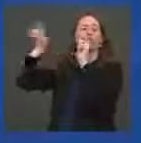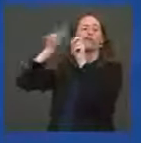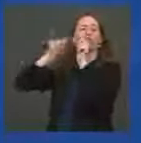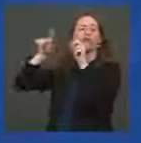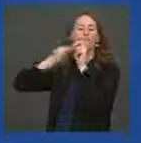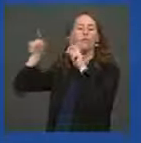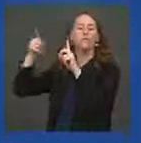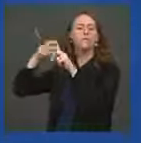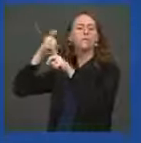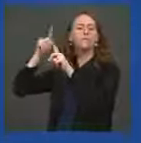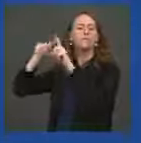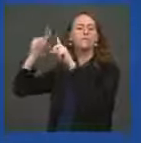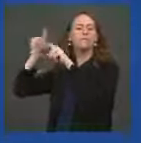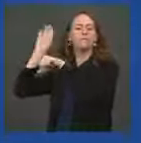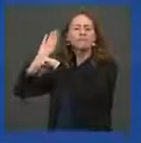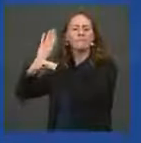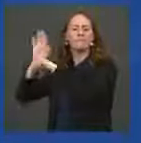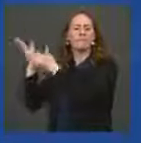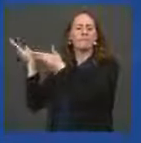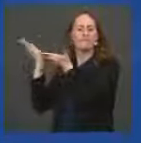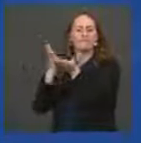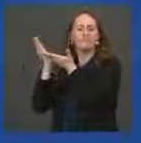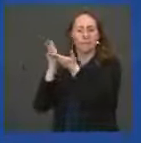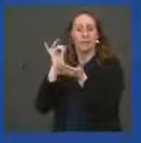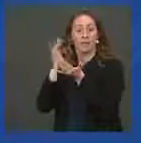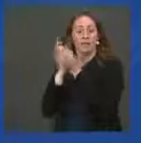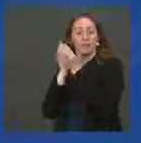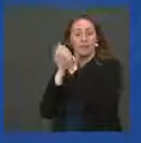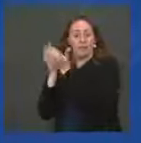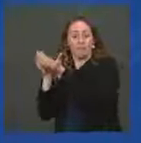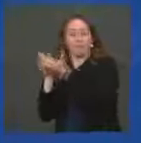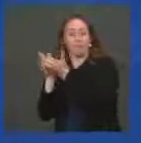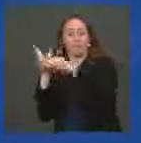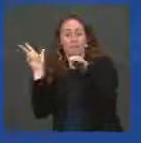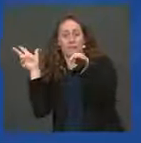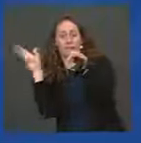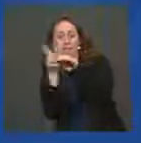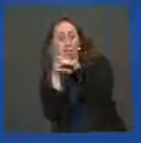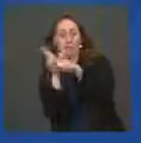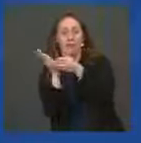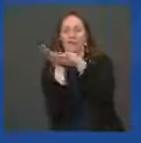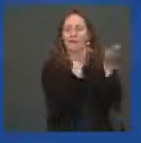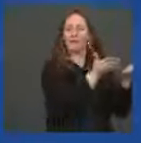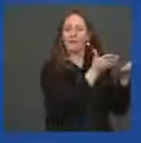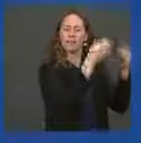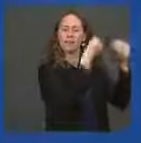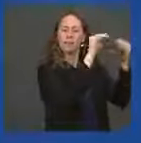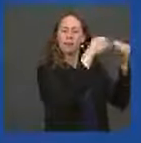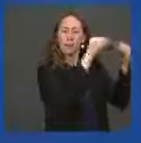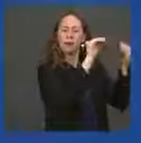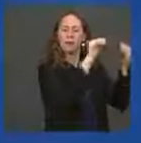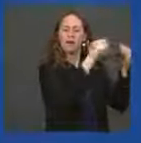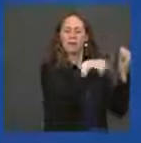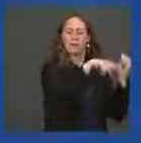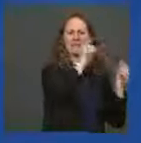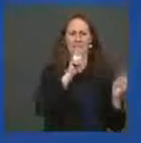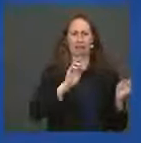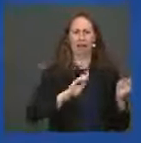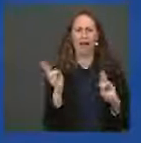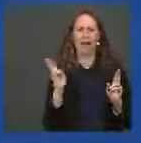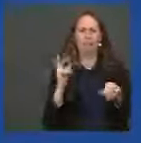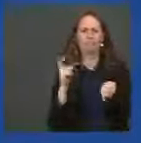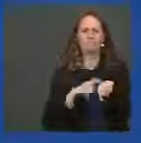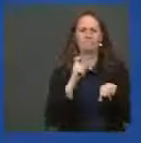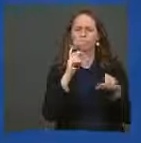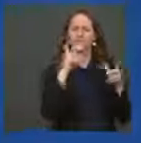ships to factories and to stores to step up as well. These private sector companies are the ones that